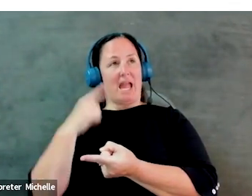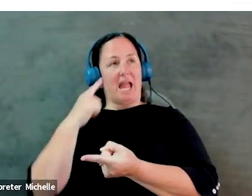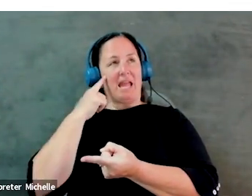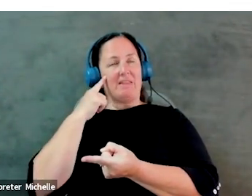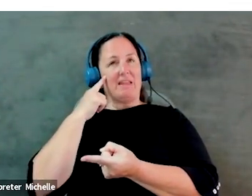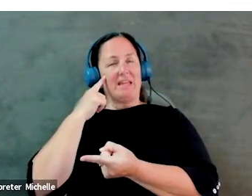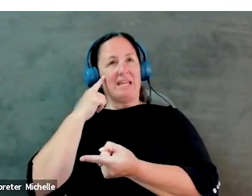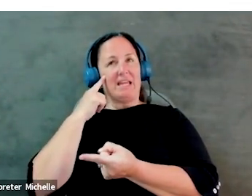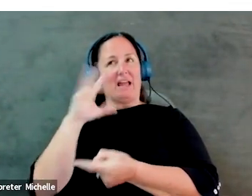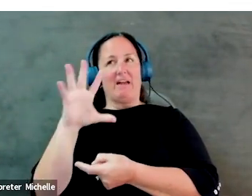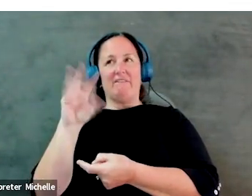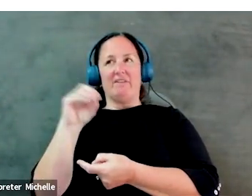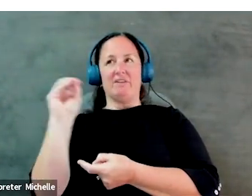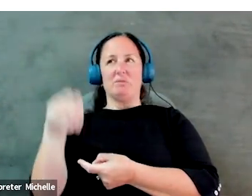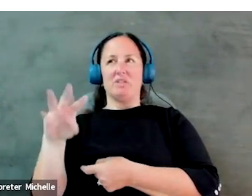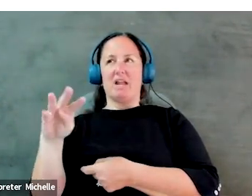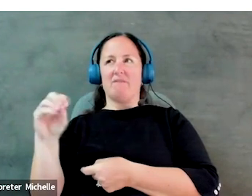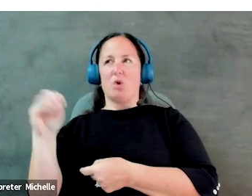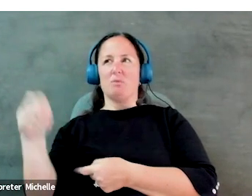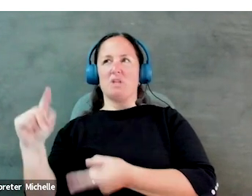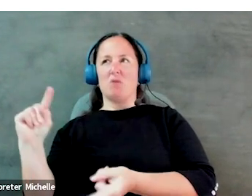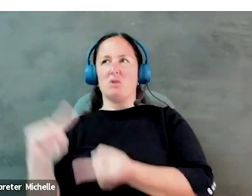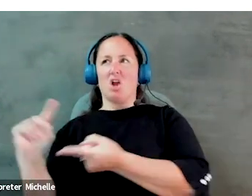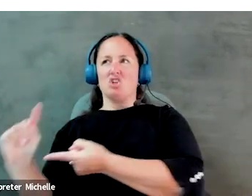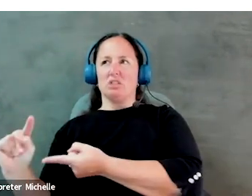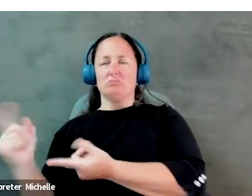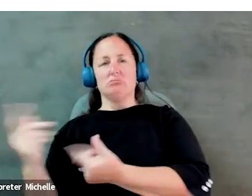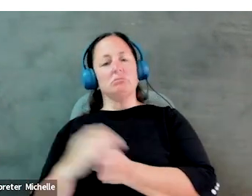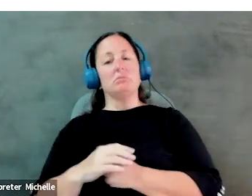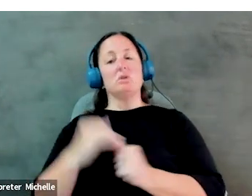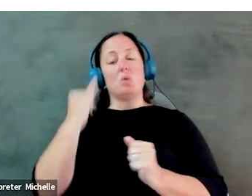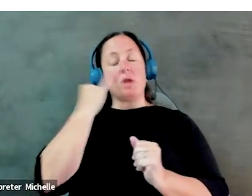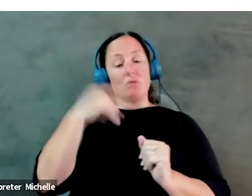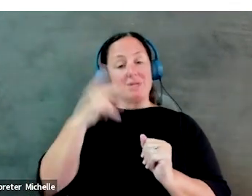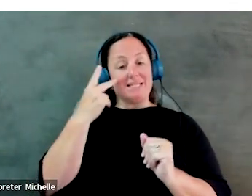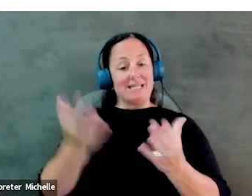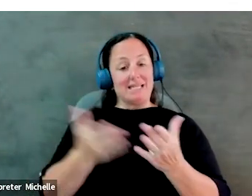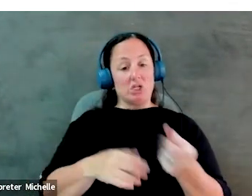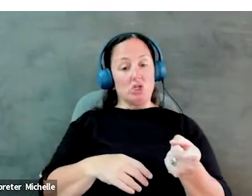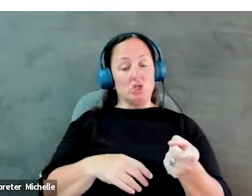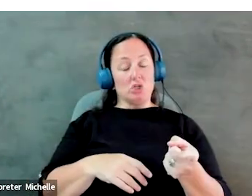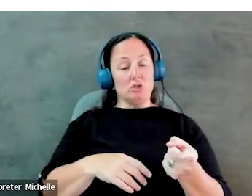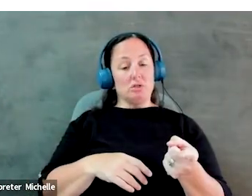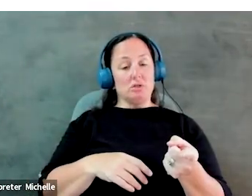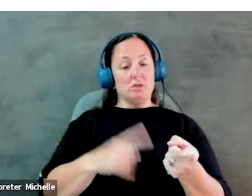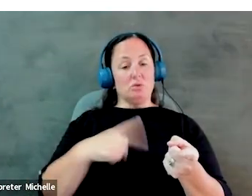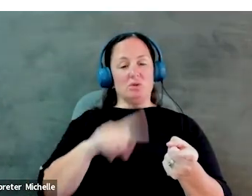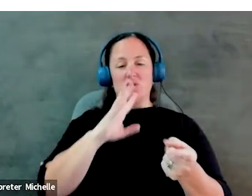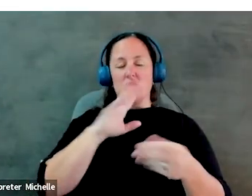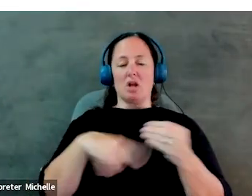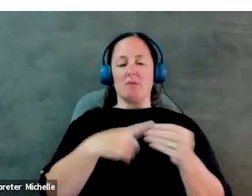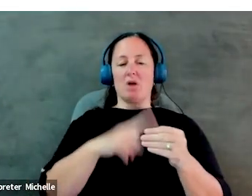I think the least that we saw reduction was like 50%, 40%. So if we see here, we're